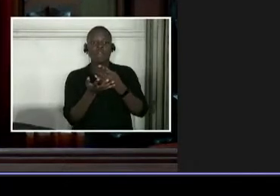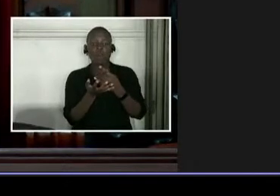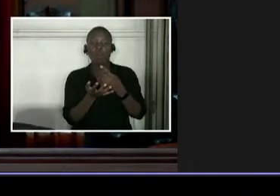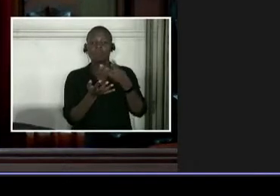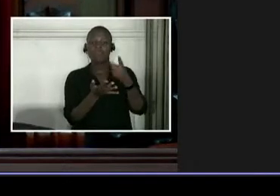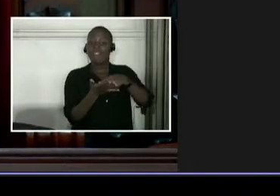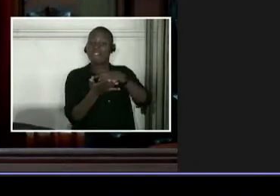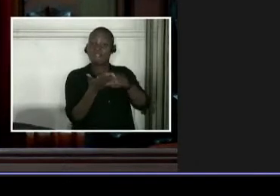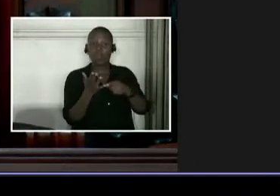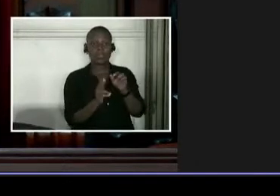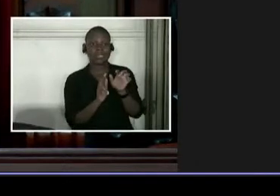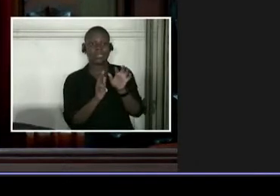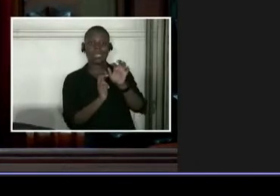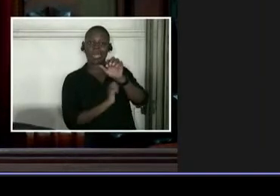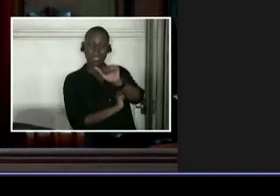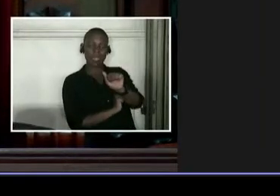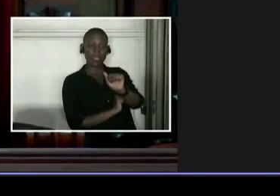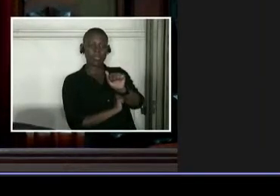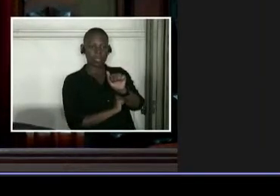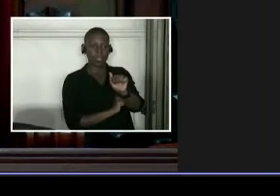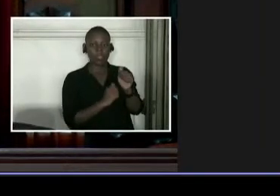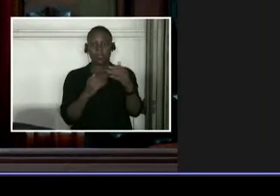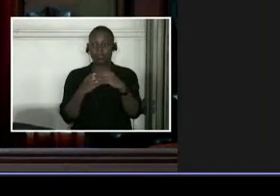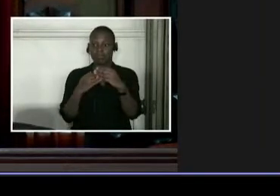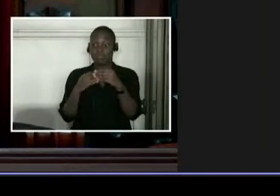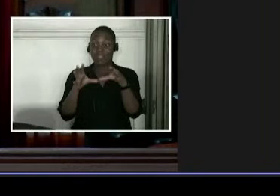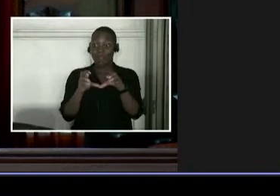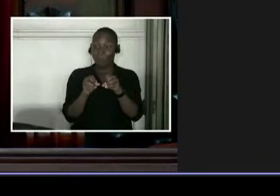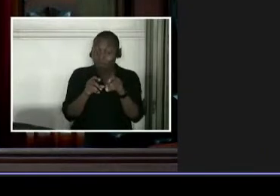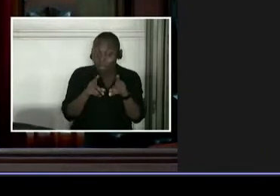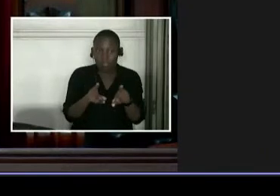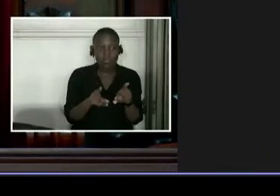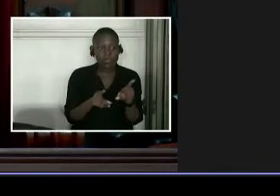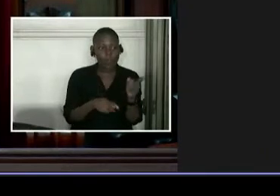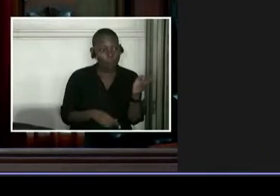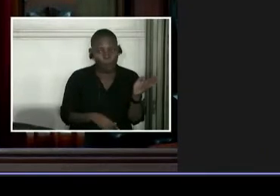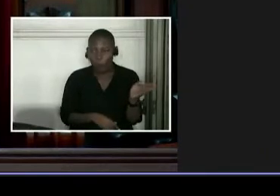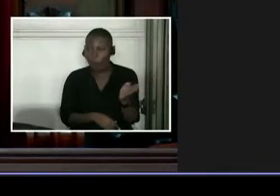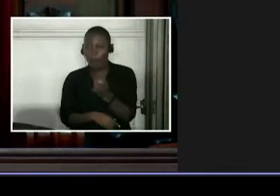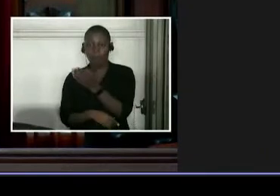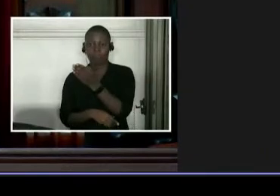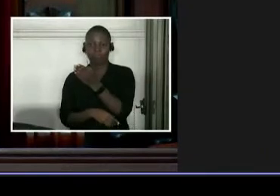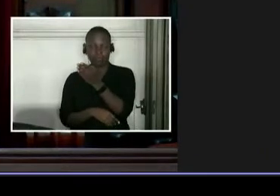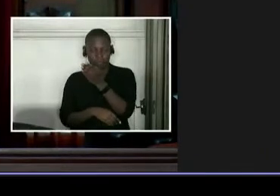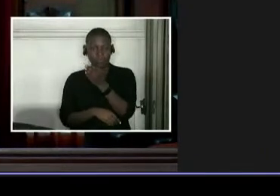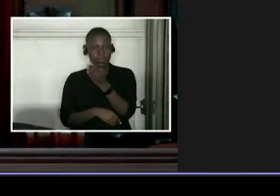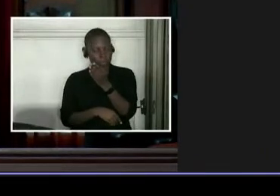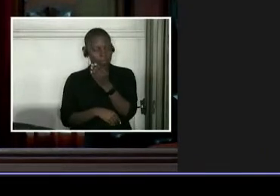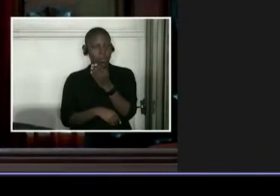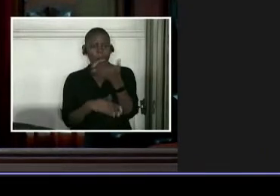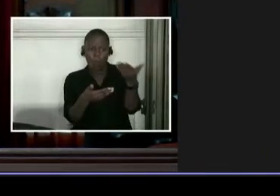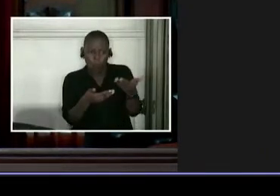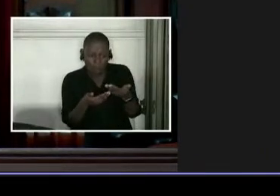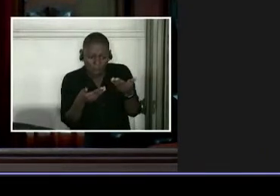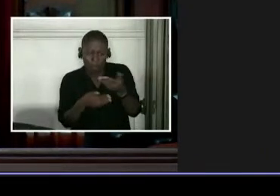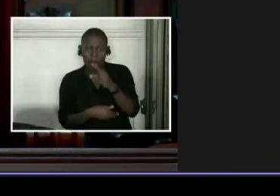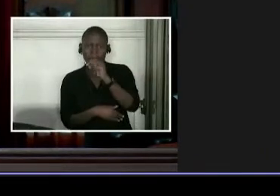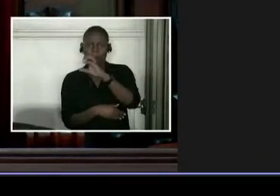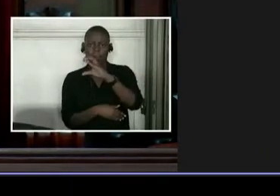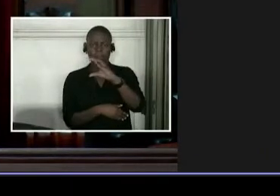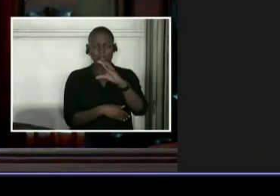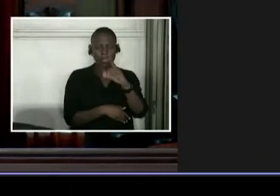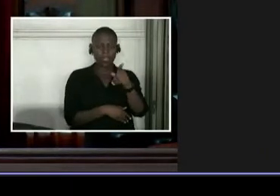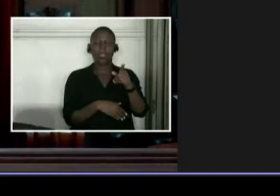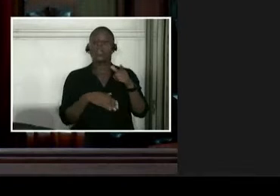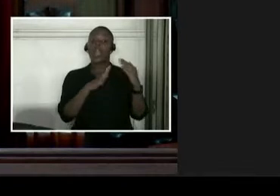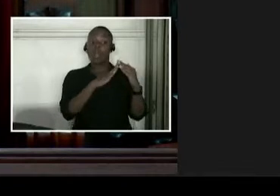Honourable members, let me take this opportunity to welcome the MEC for Human Settlements and Public